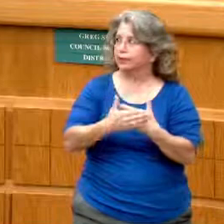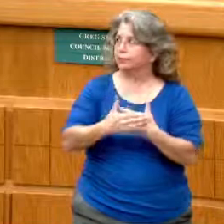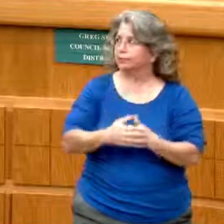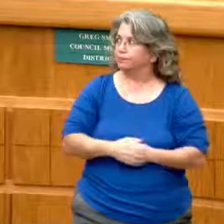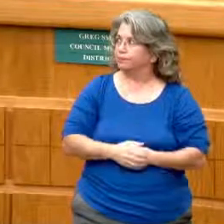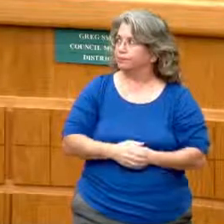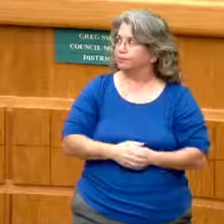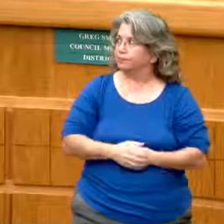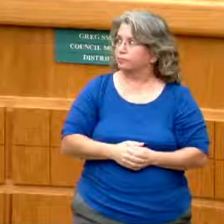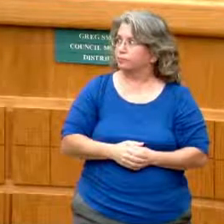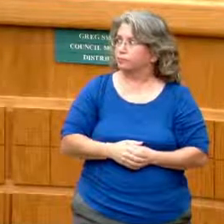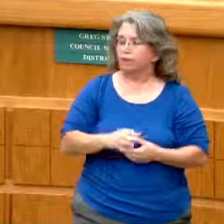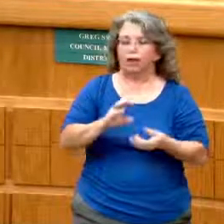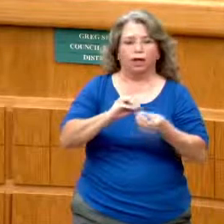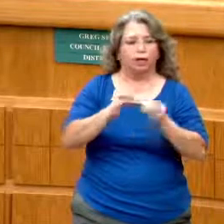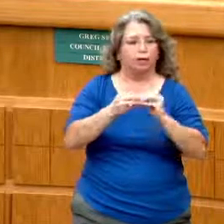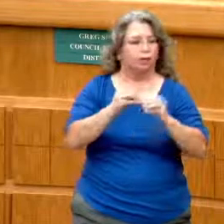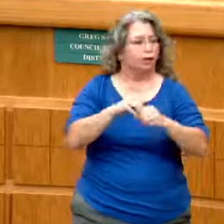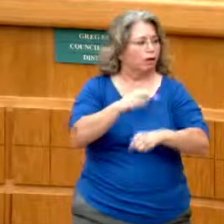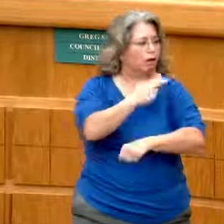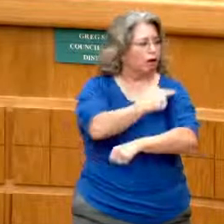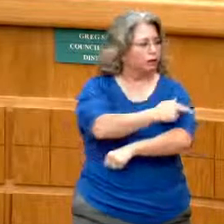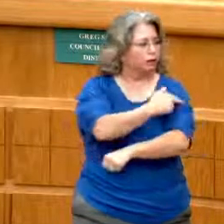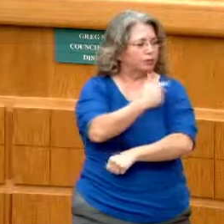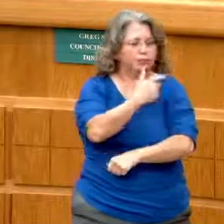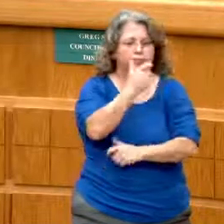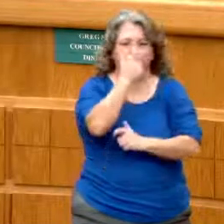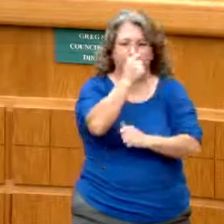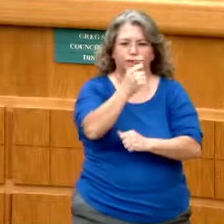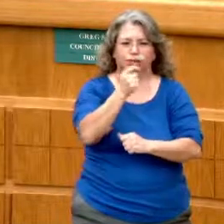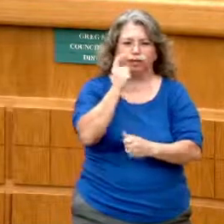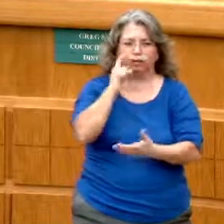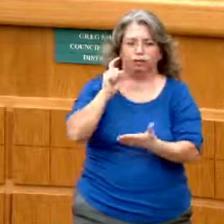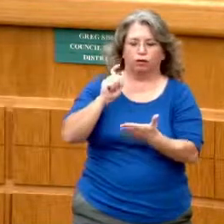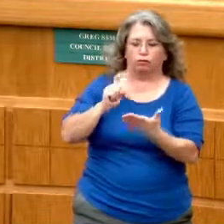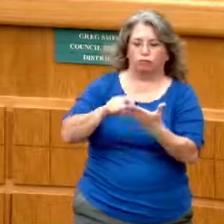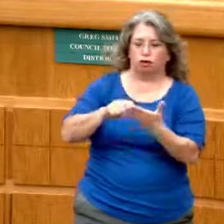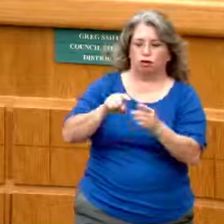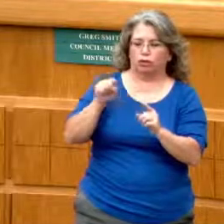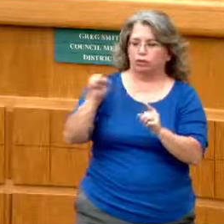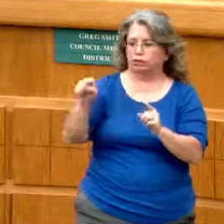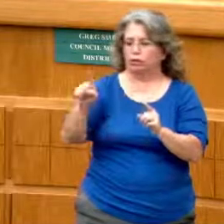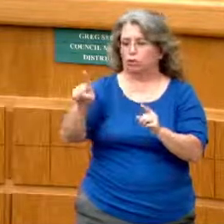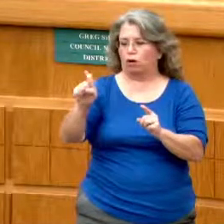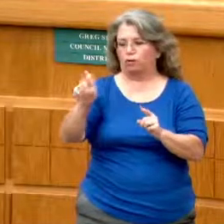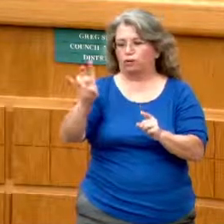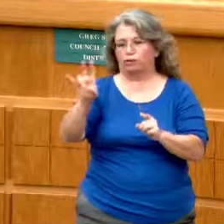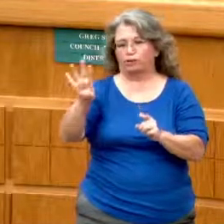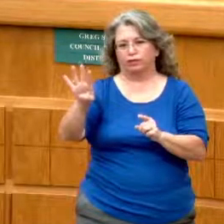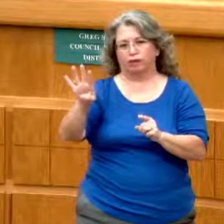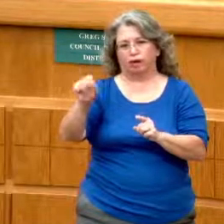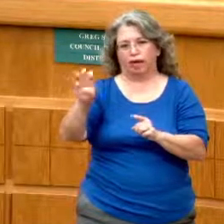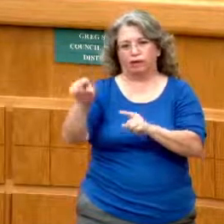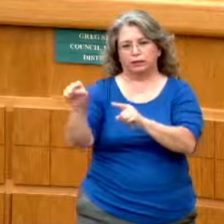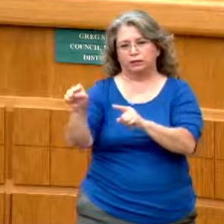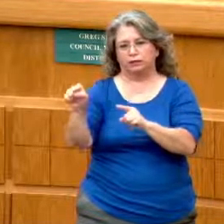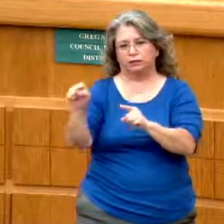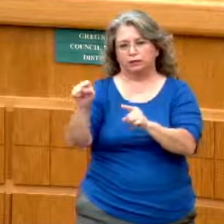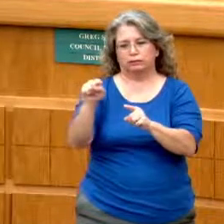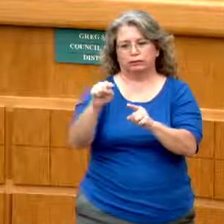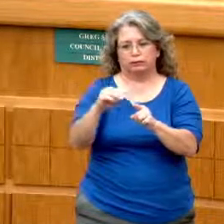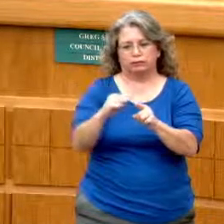The hospitalizations are interesting because if you see on the right far side 174 cases, they kind of bump up